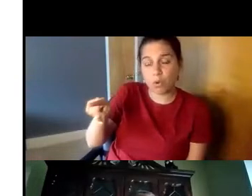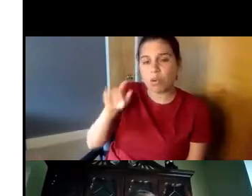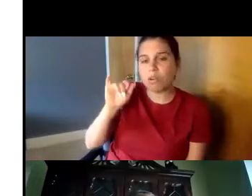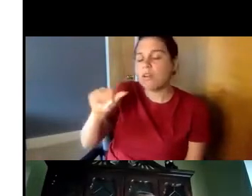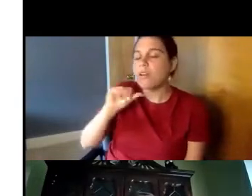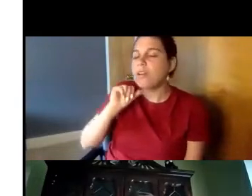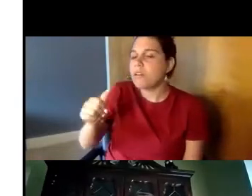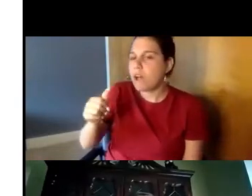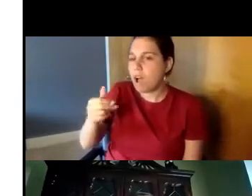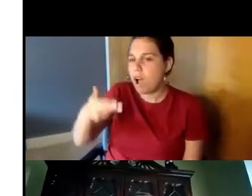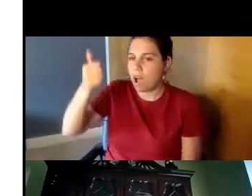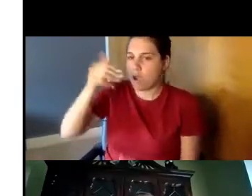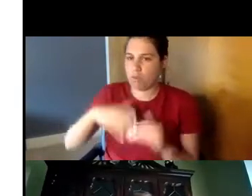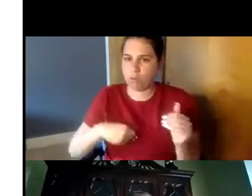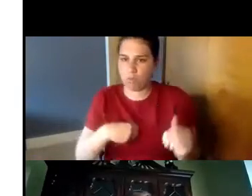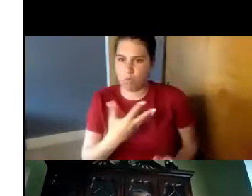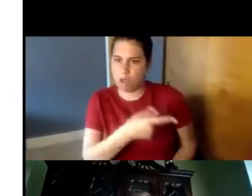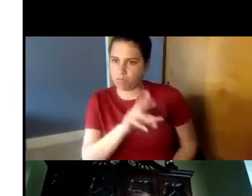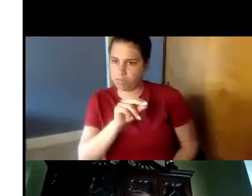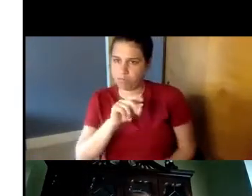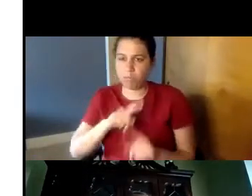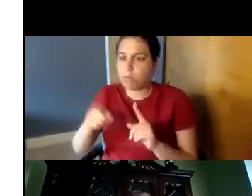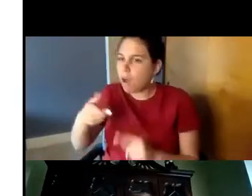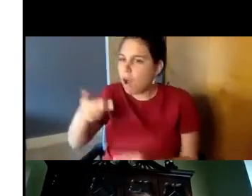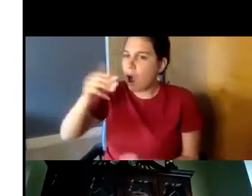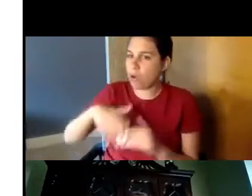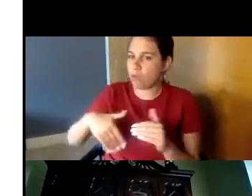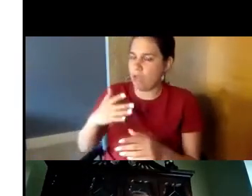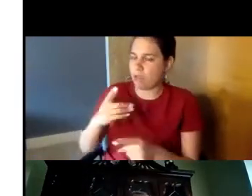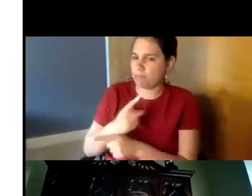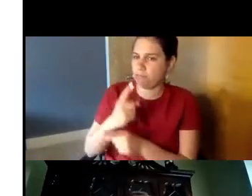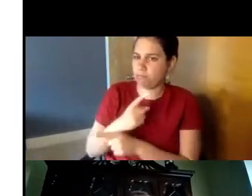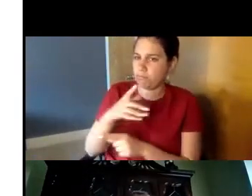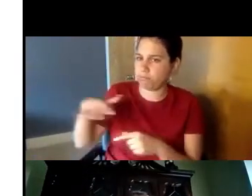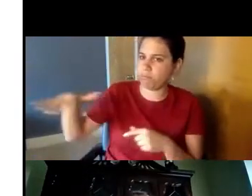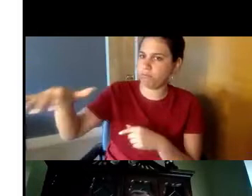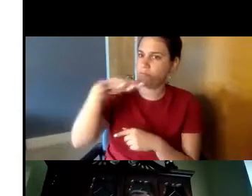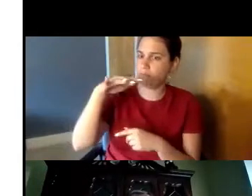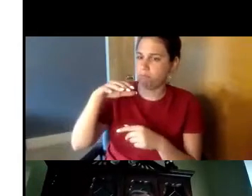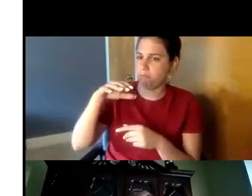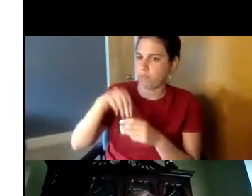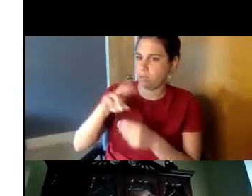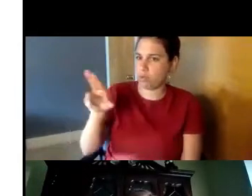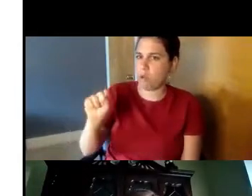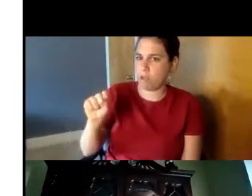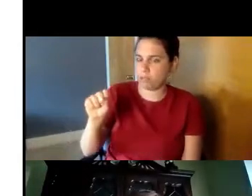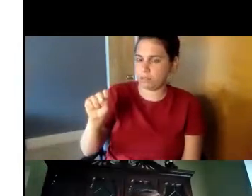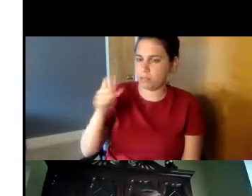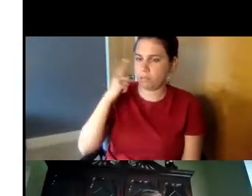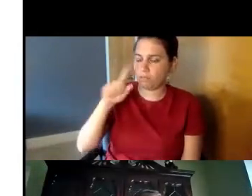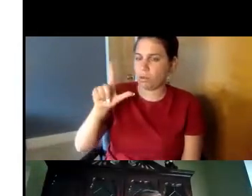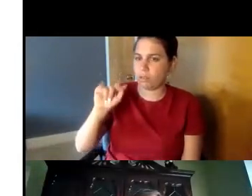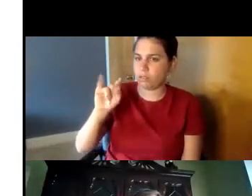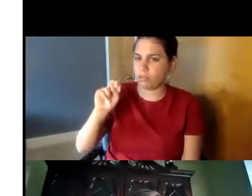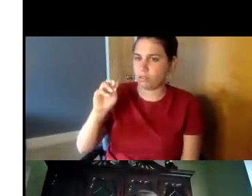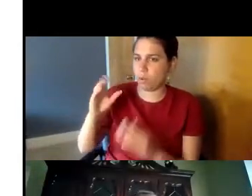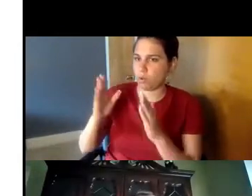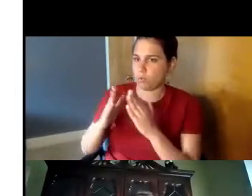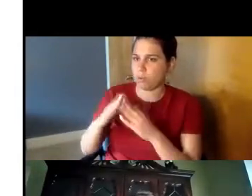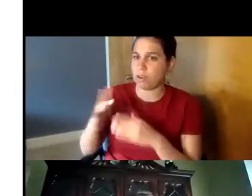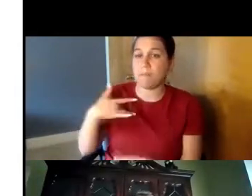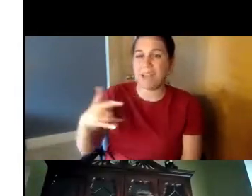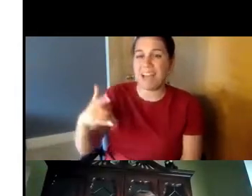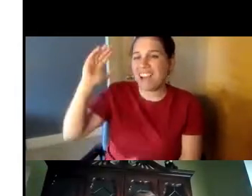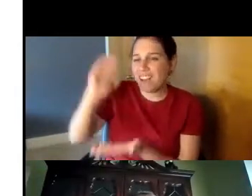higher than the white population, but it's higher than what we see in any other Latino community around the country. Usually Latino communities have lower rates